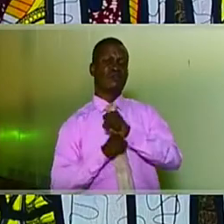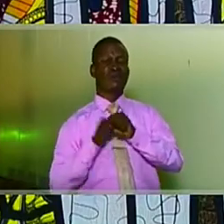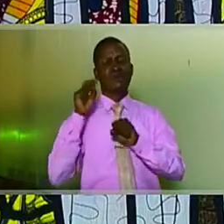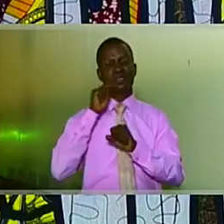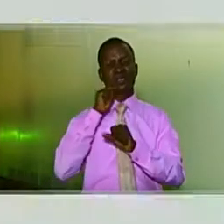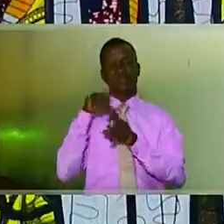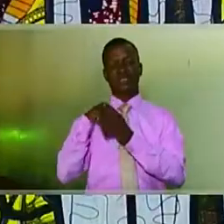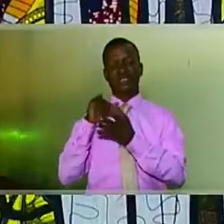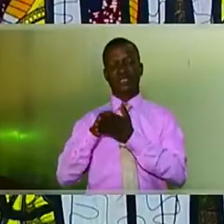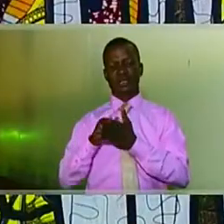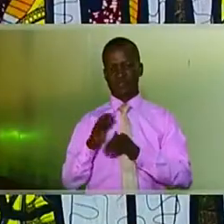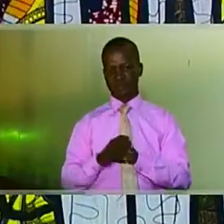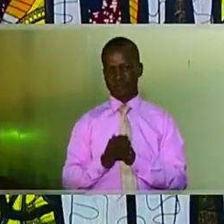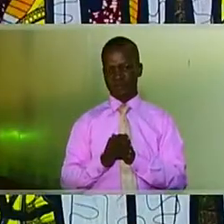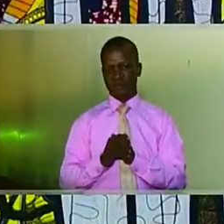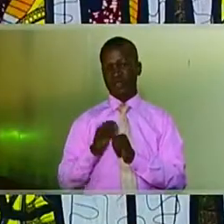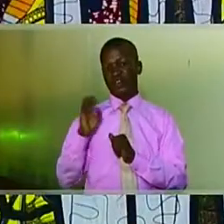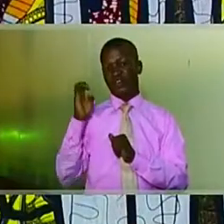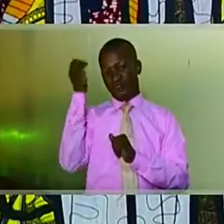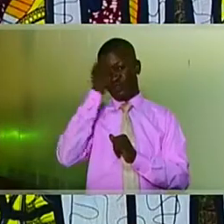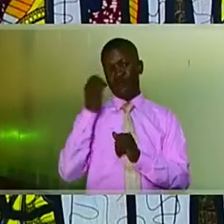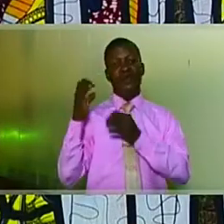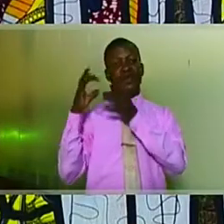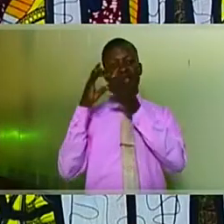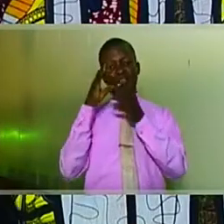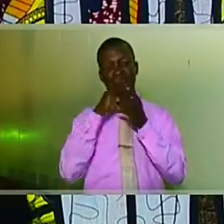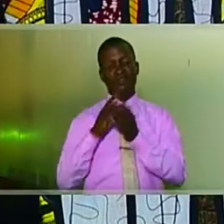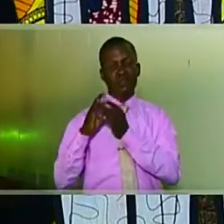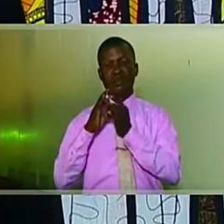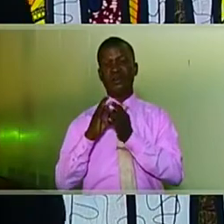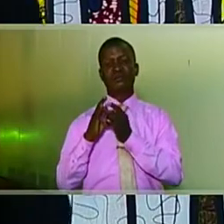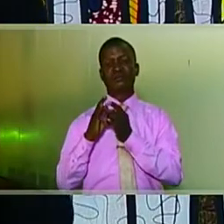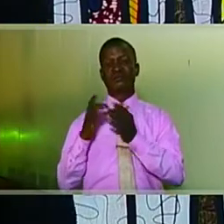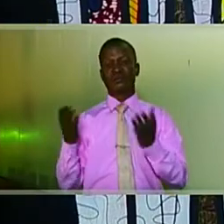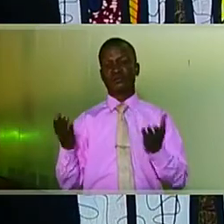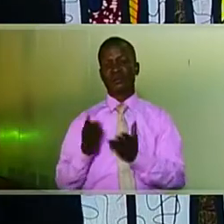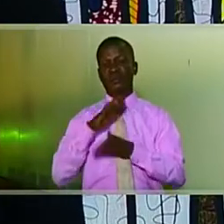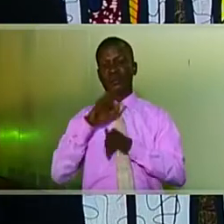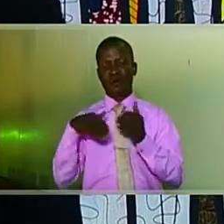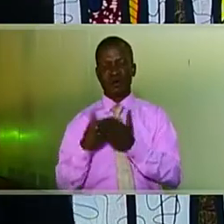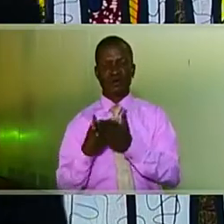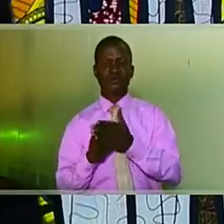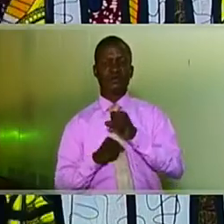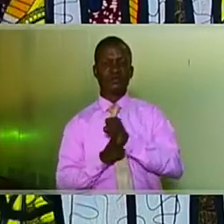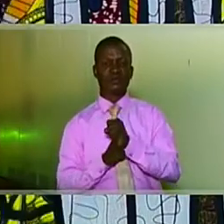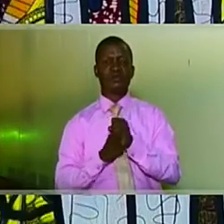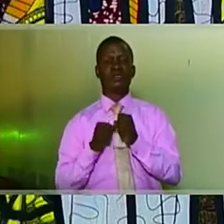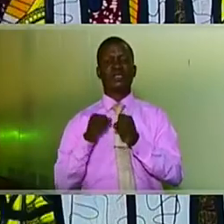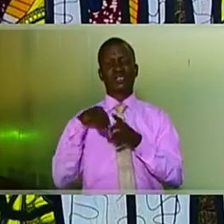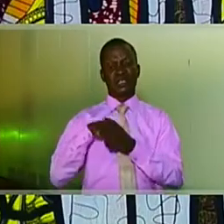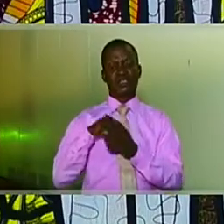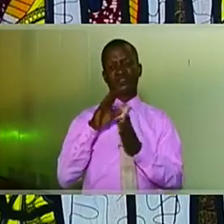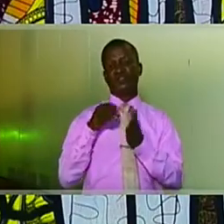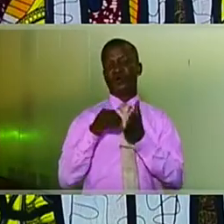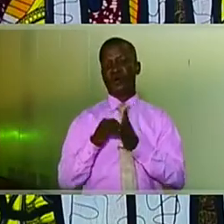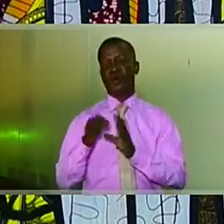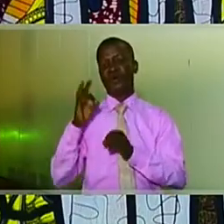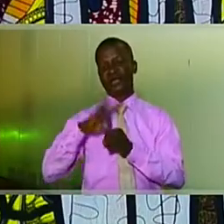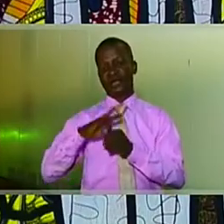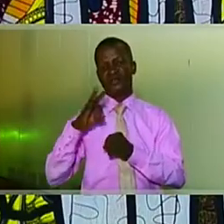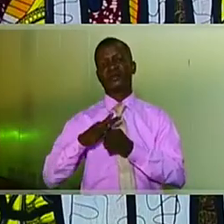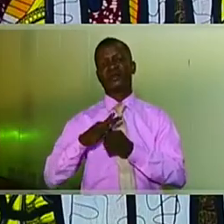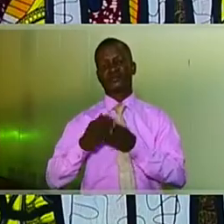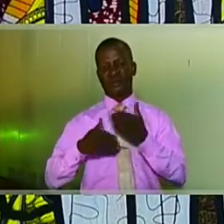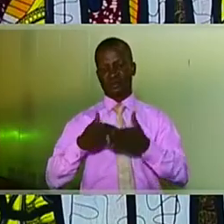objective. The European Union congratulates all the stakeholders that are engaged in the ongoing electoral reform